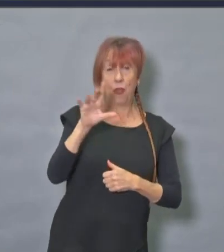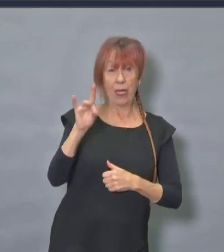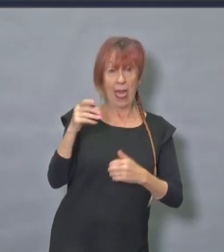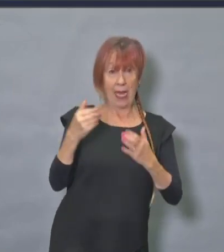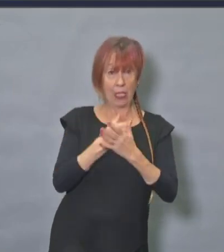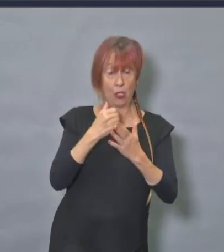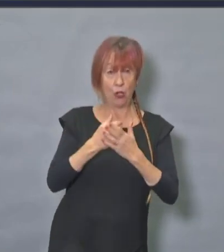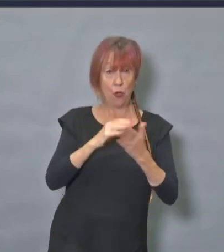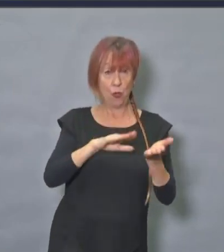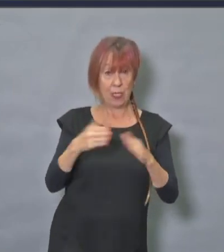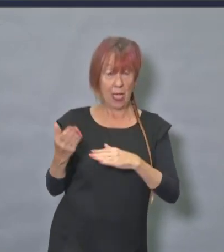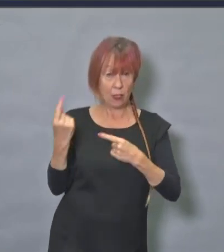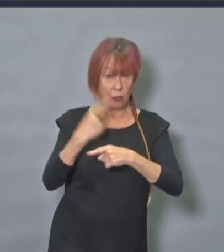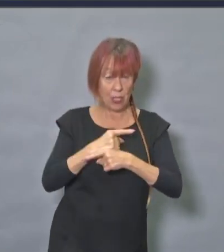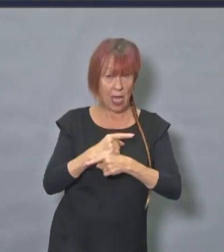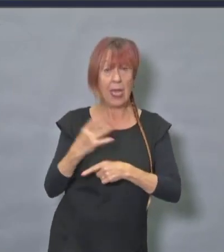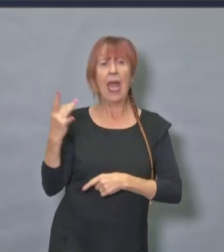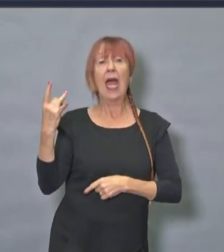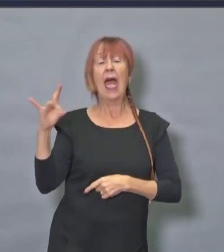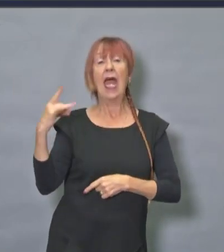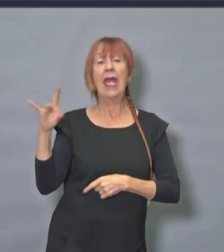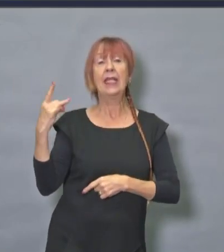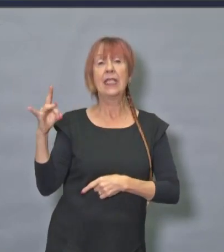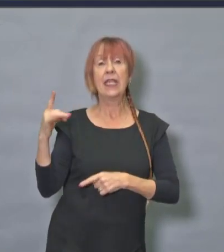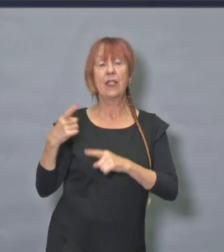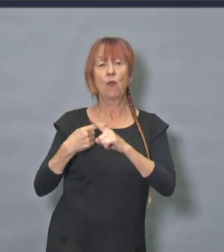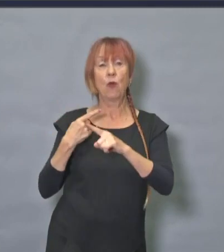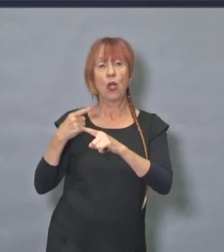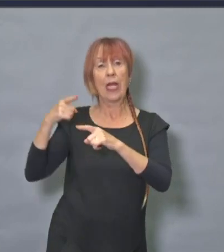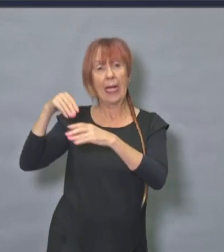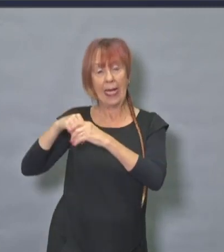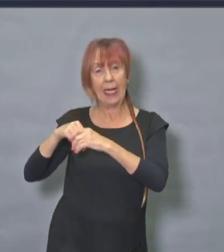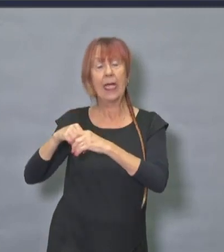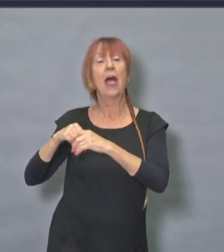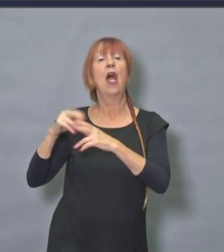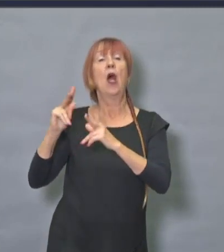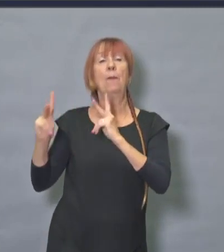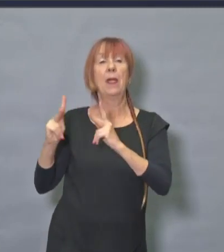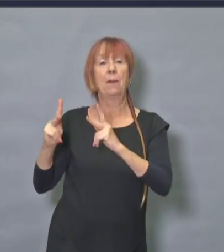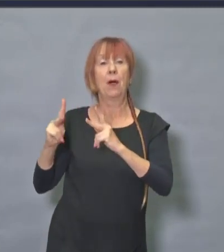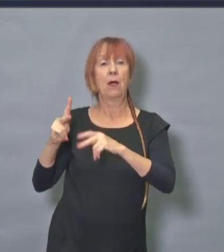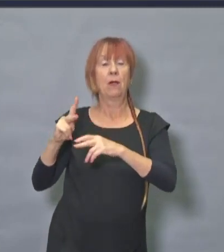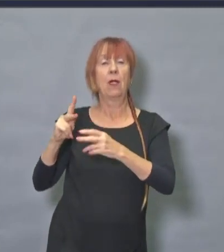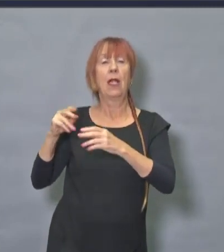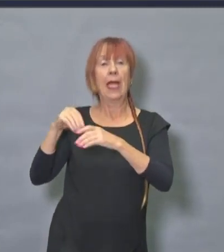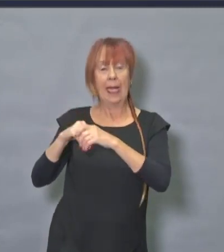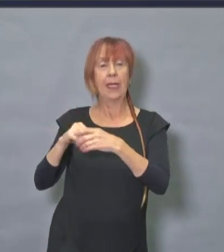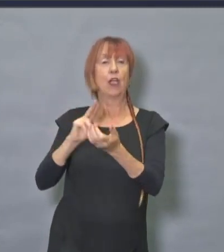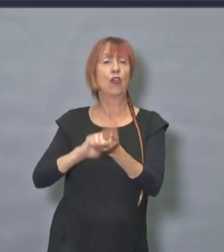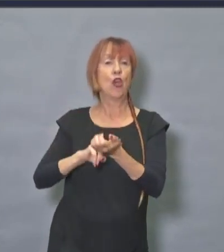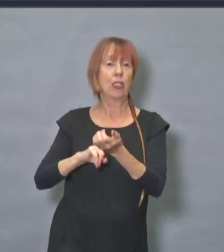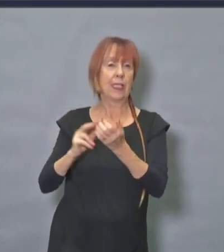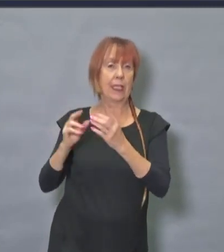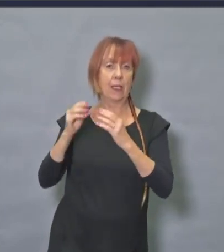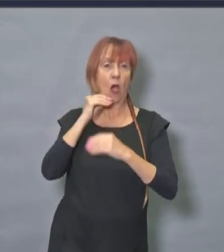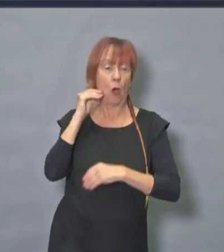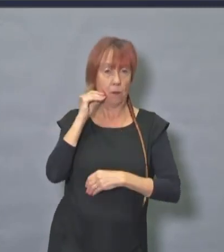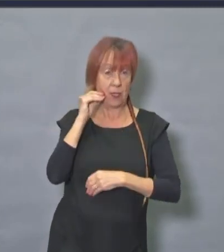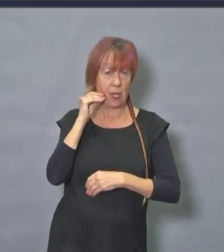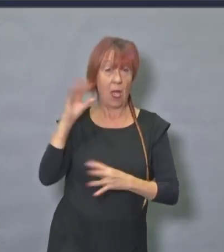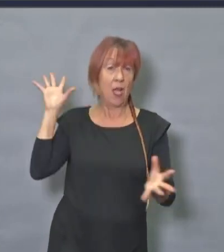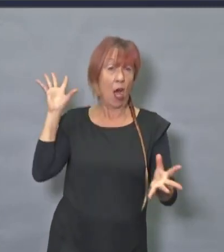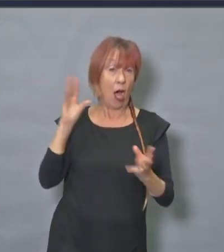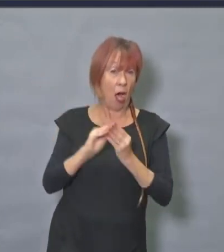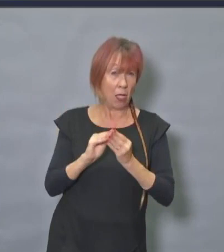deaths today, 18 were among people who are residing in our skilled nursing facilities. This does bring the total number